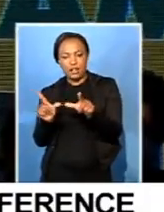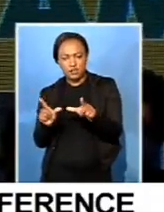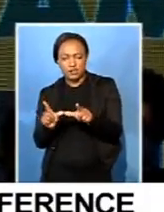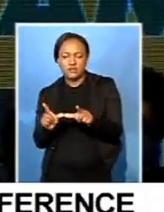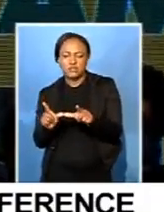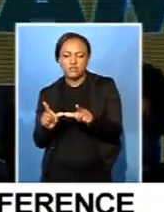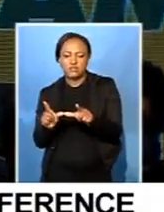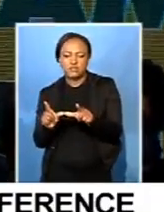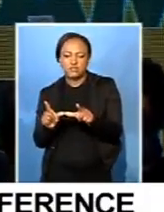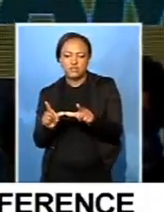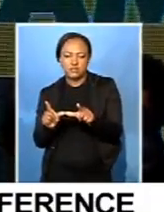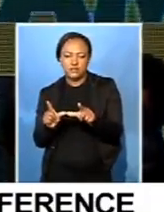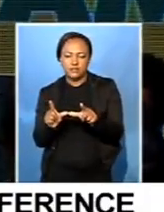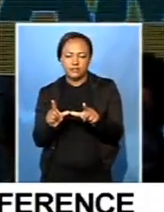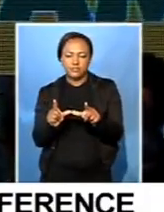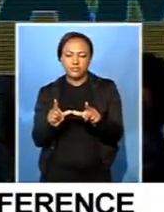licensing,